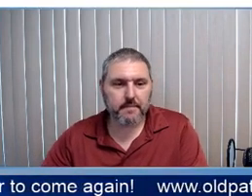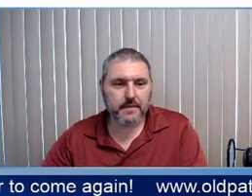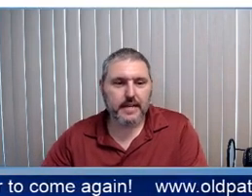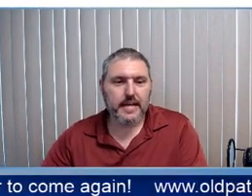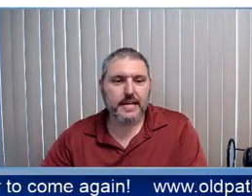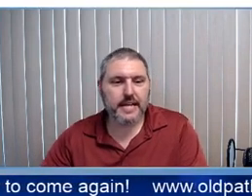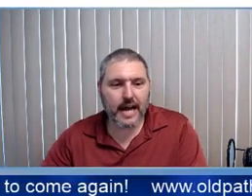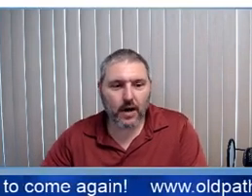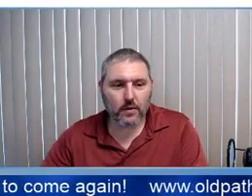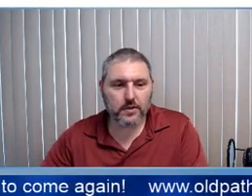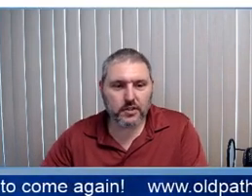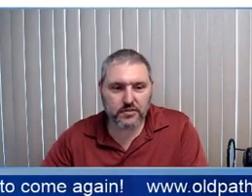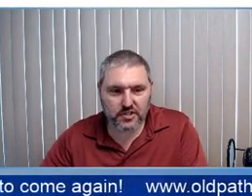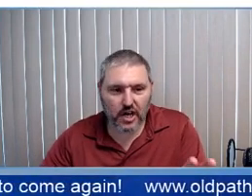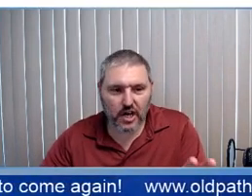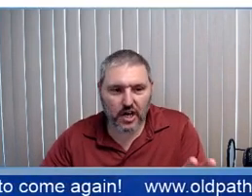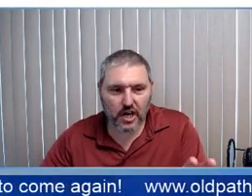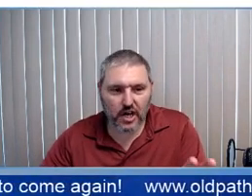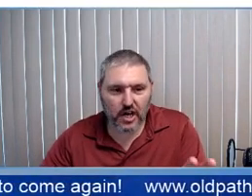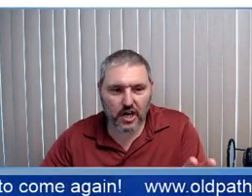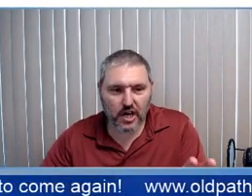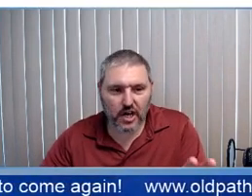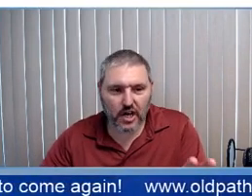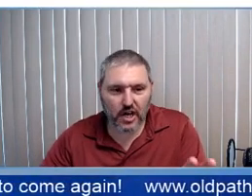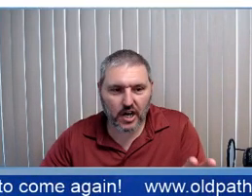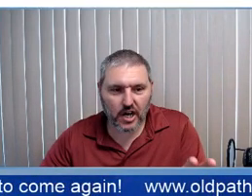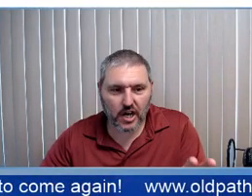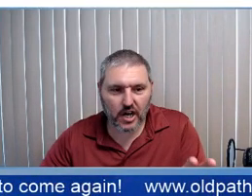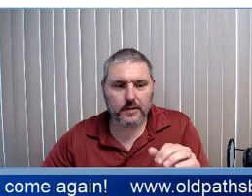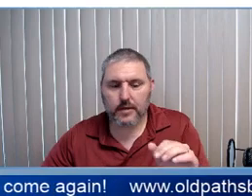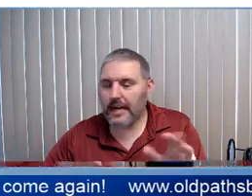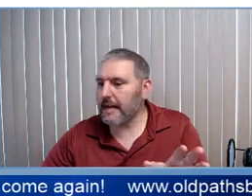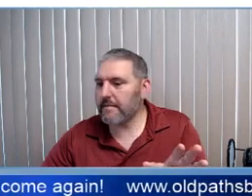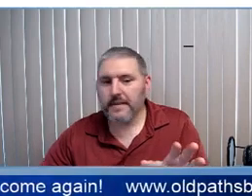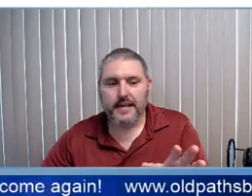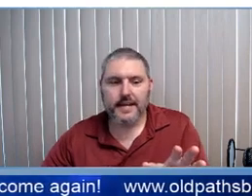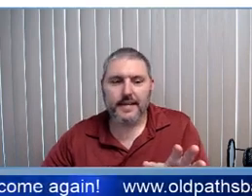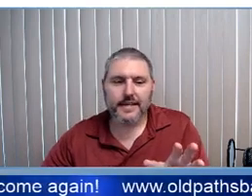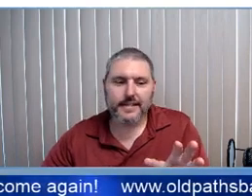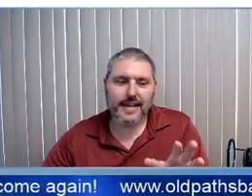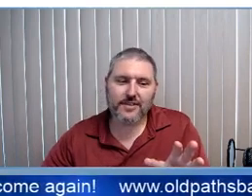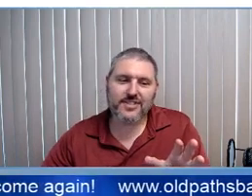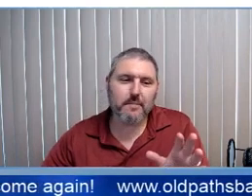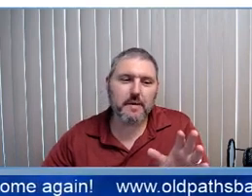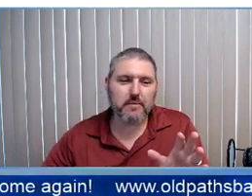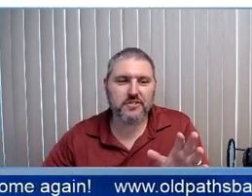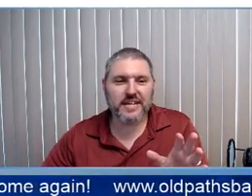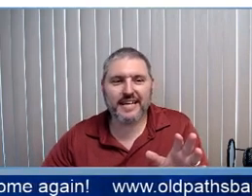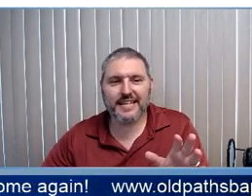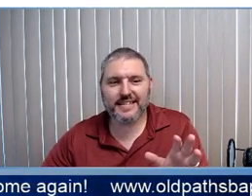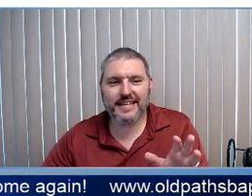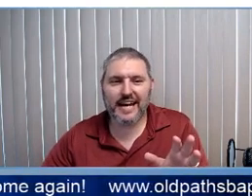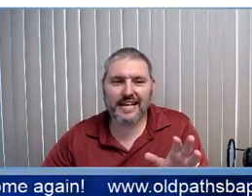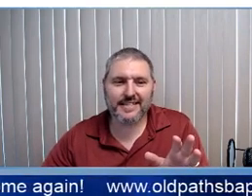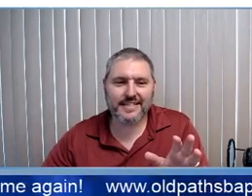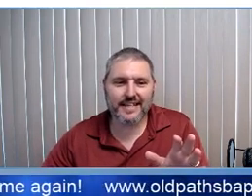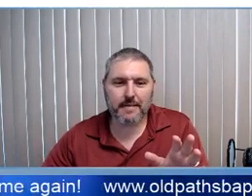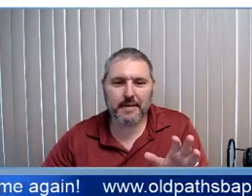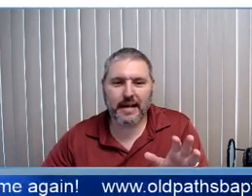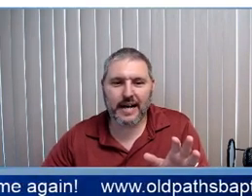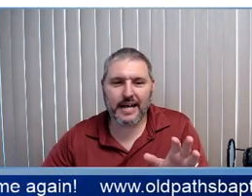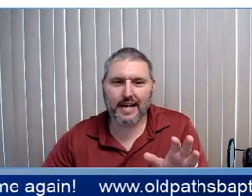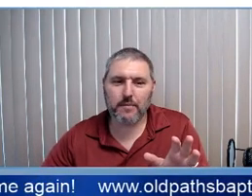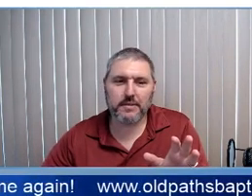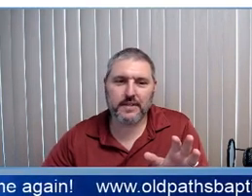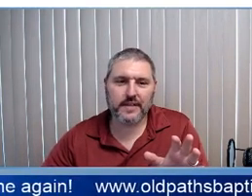Okay. Now, you saw that. Okay? Now, some people are saying this guy is the